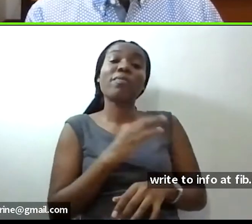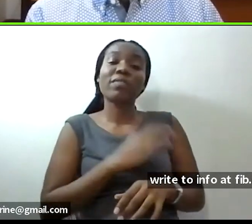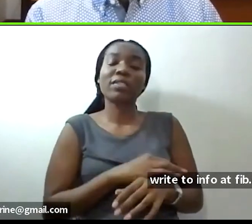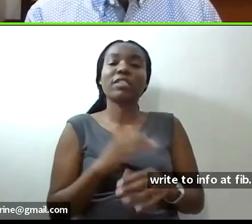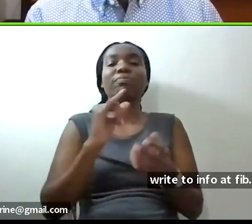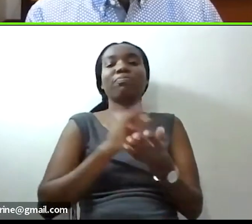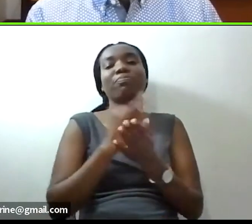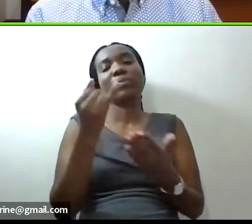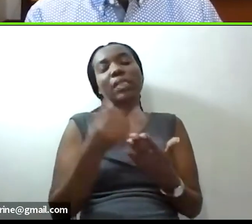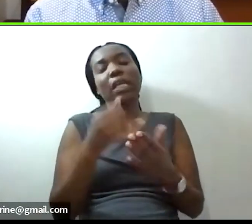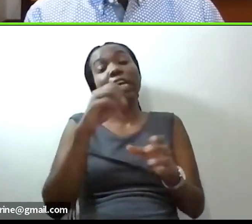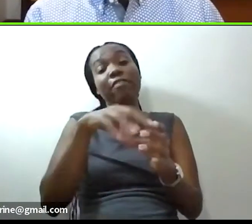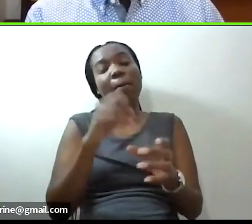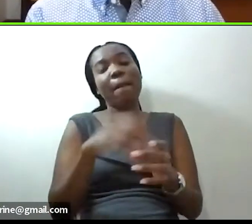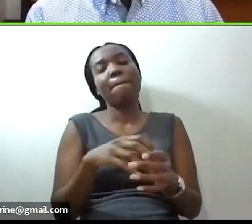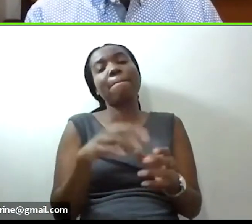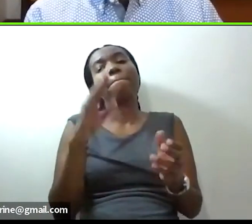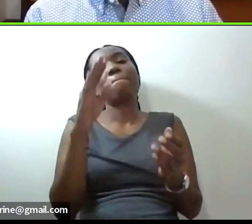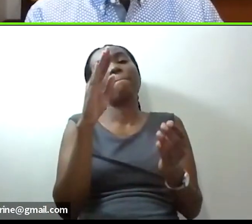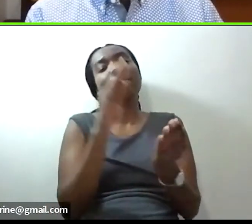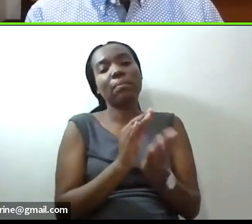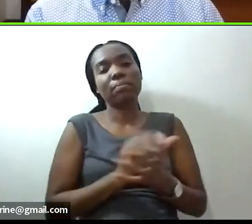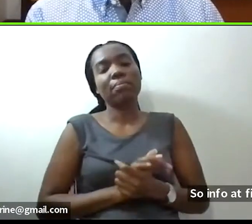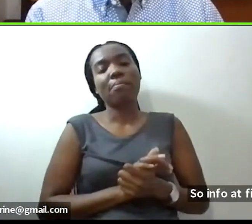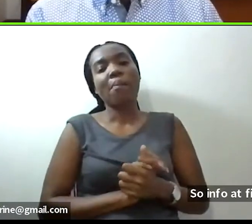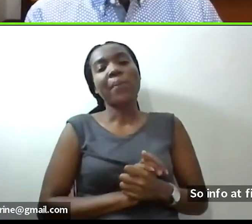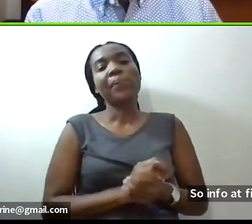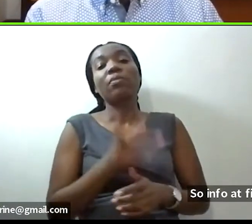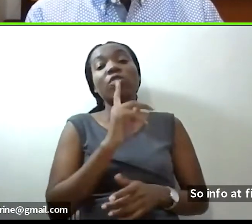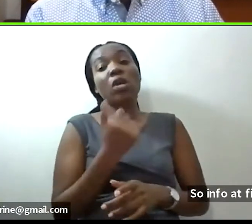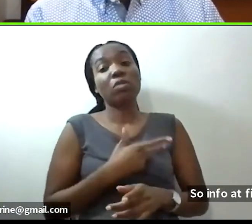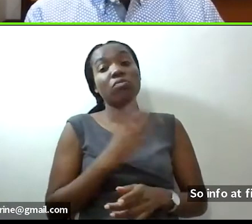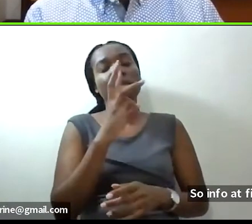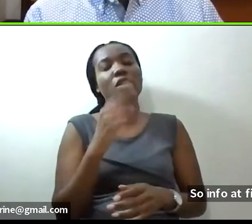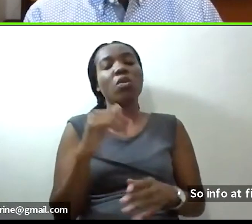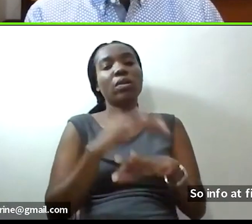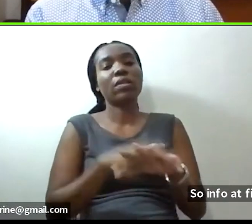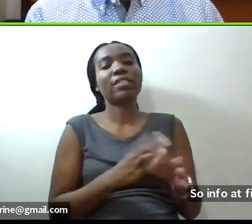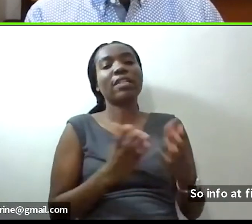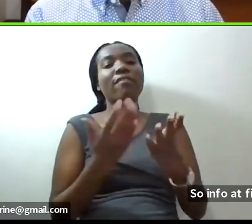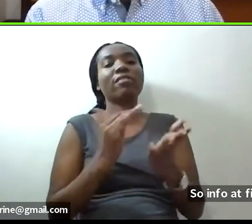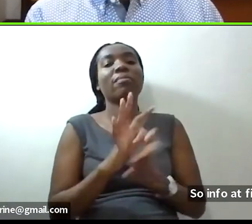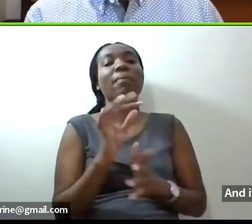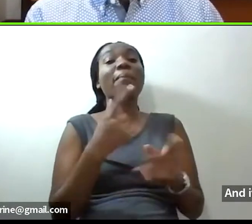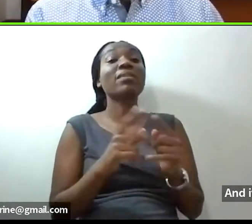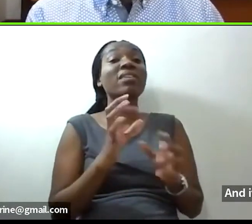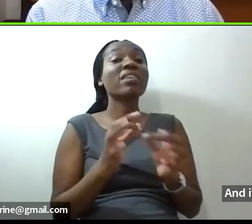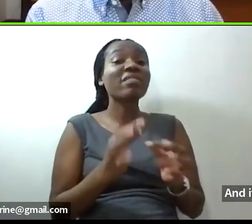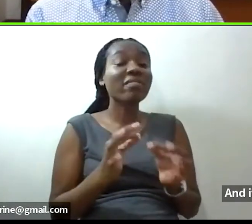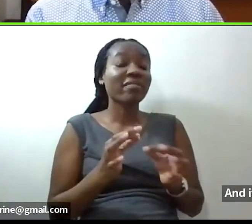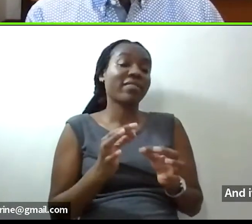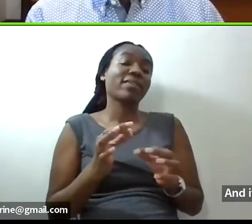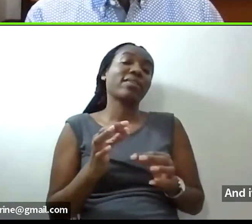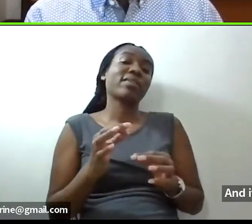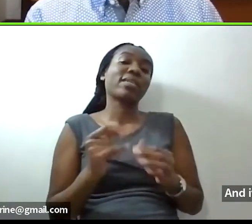info@fib.co.ke will be at your service. And if you don't get assisted, I will give my final details to